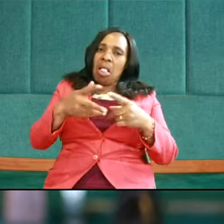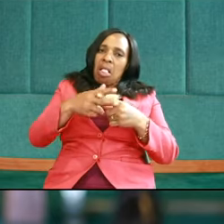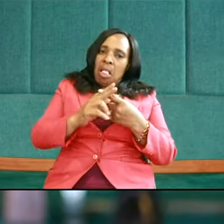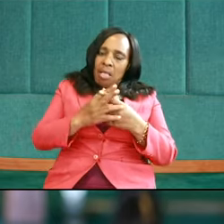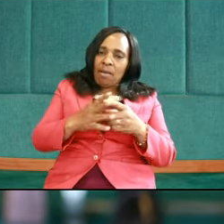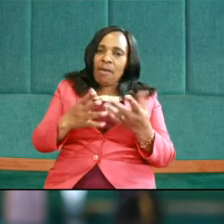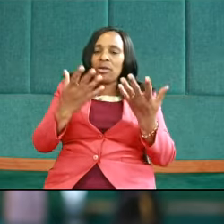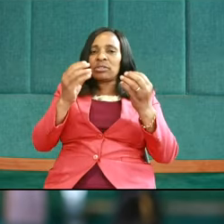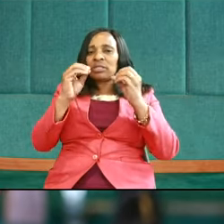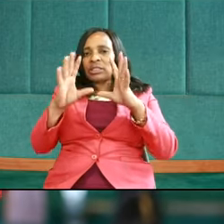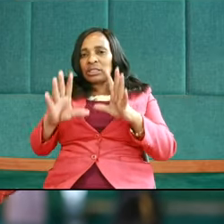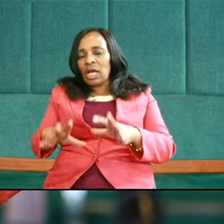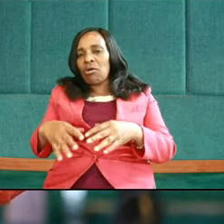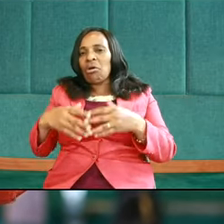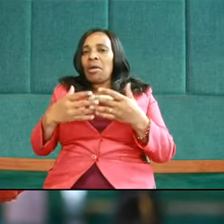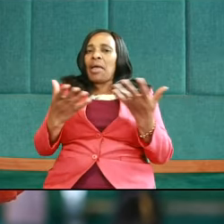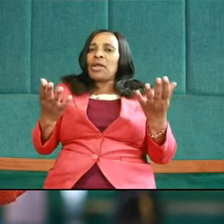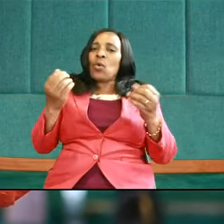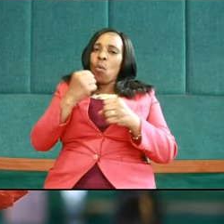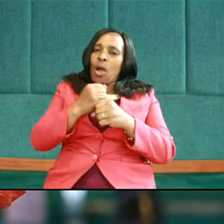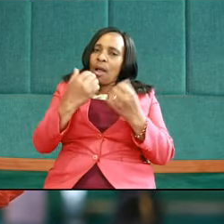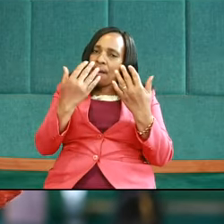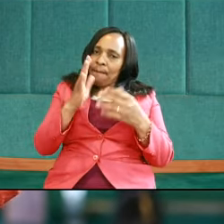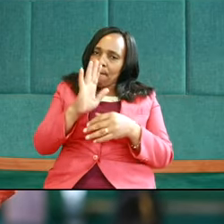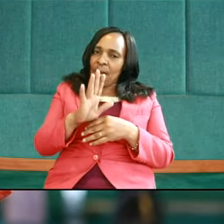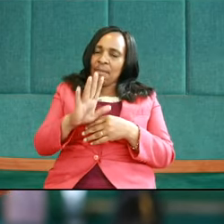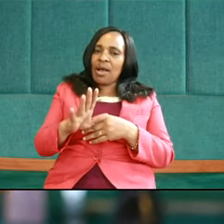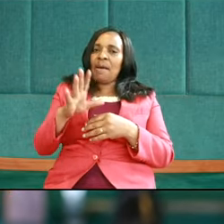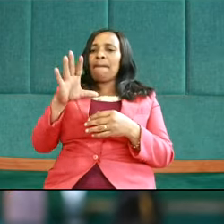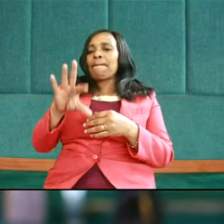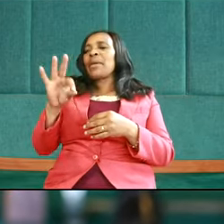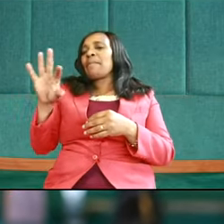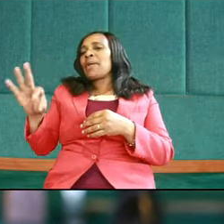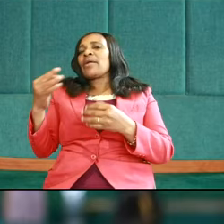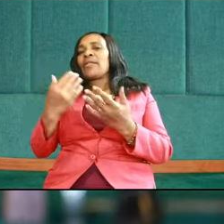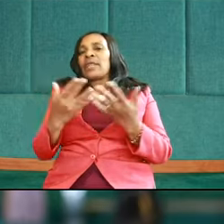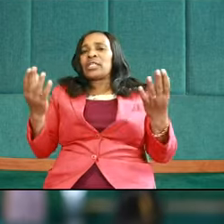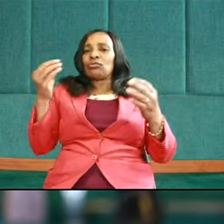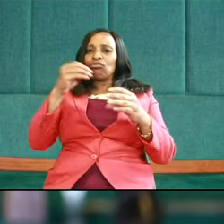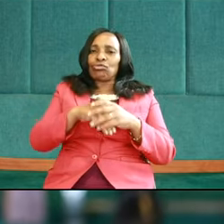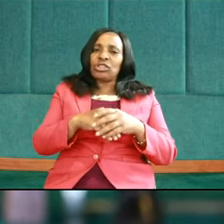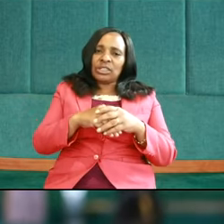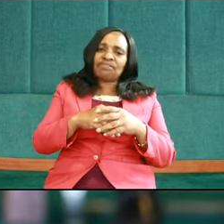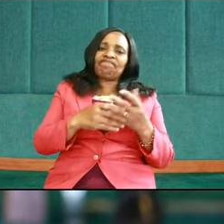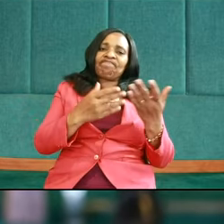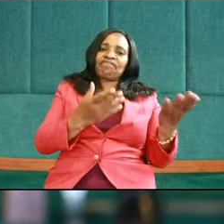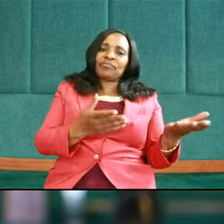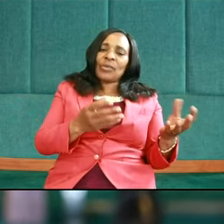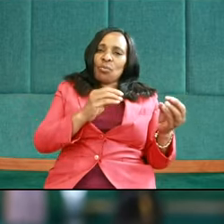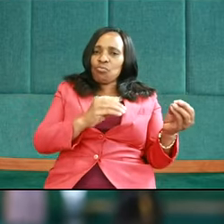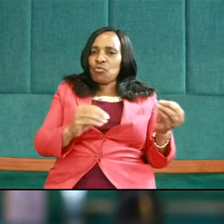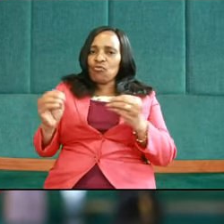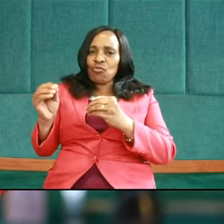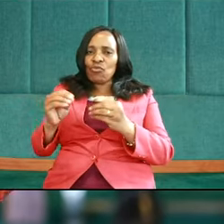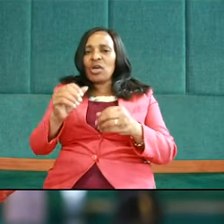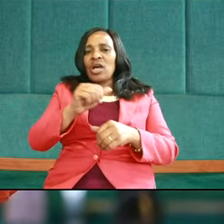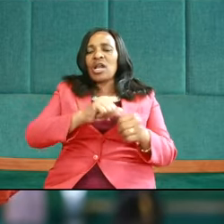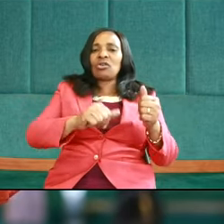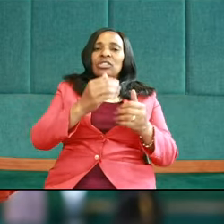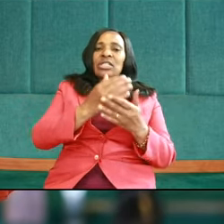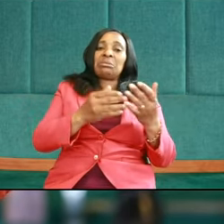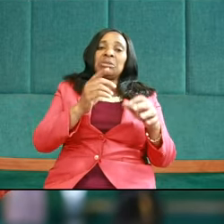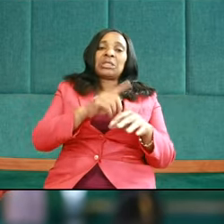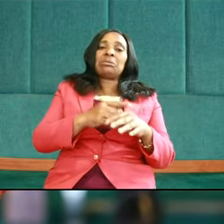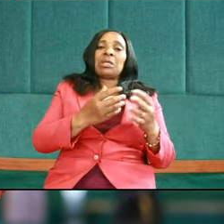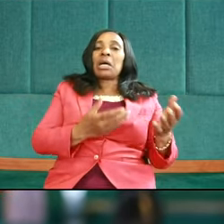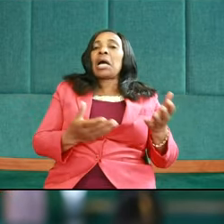a teacher. So they worked with their hands, picking things up, putting things down, moving things around. Sometimes they